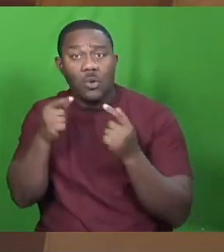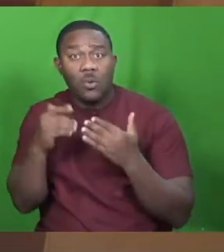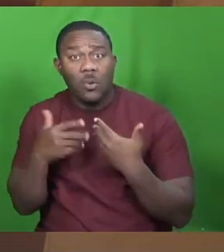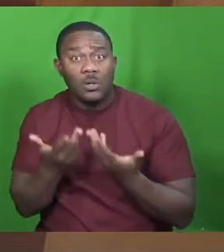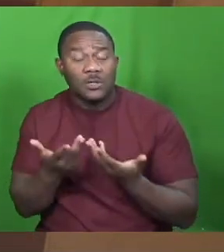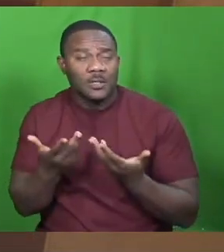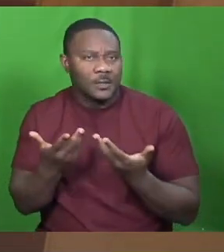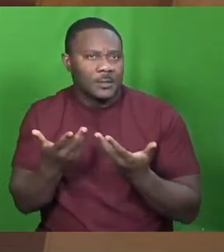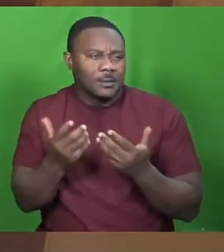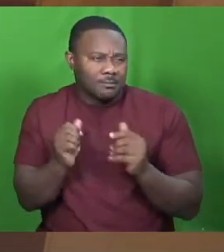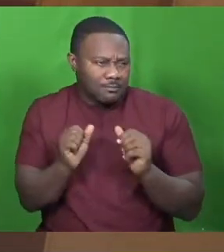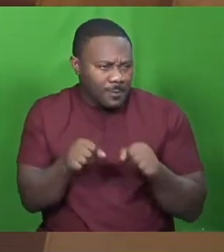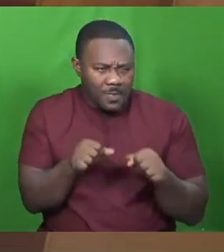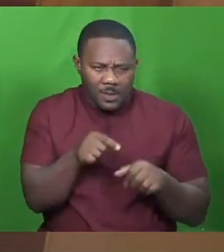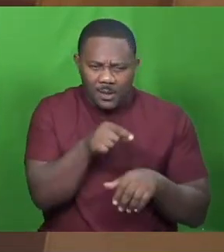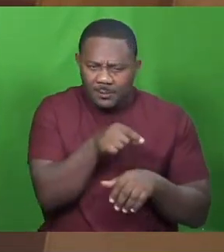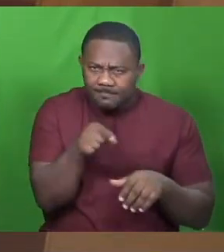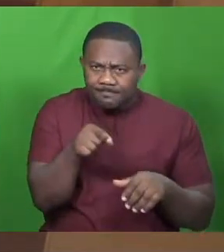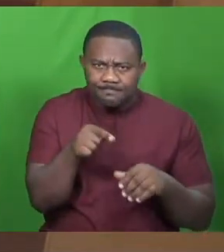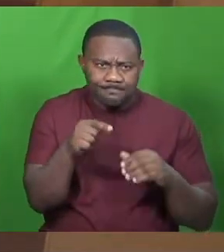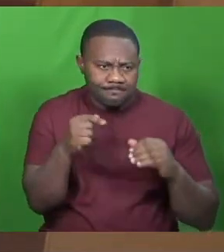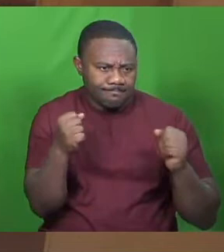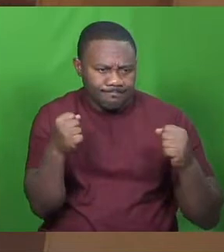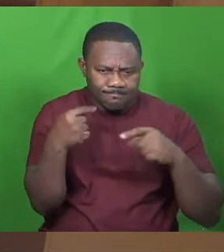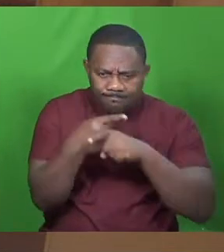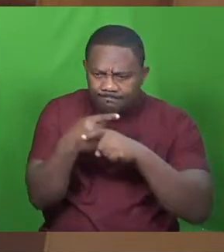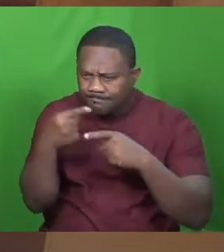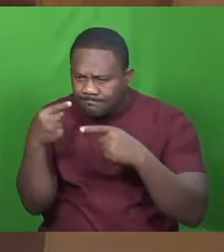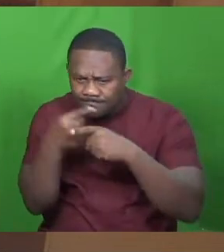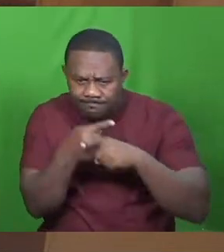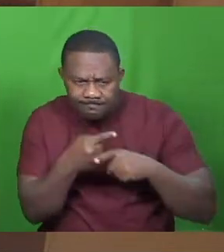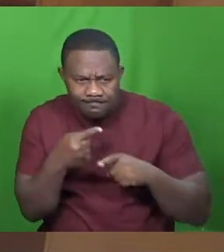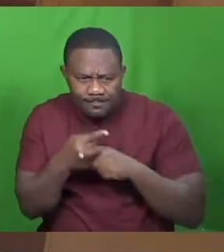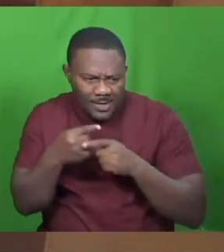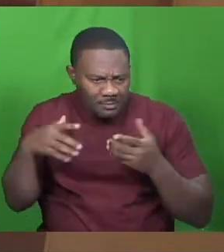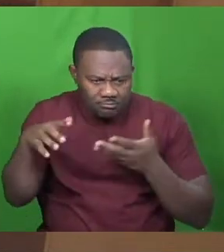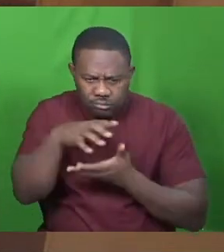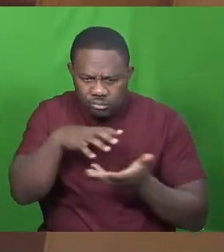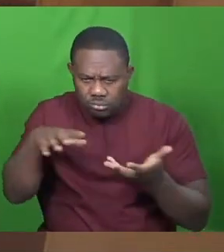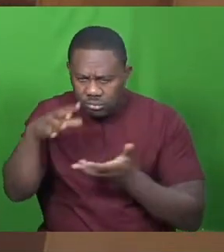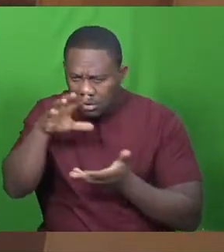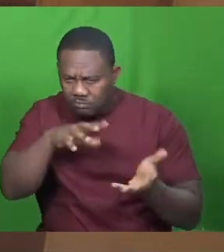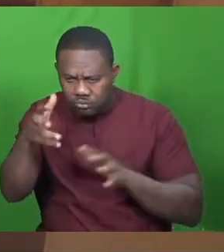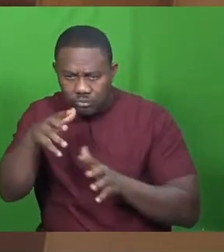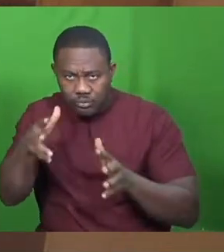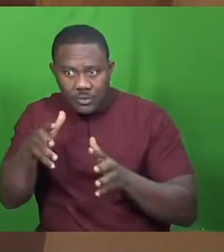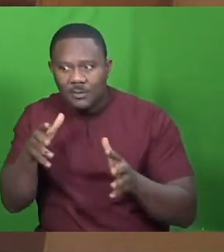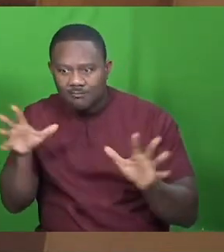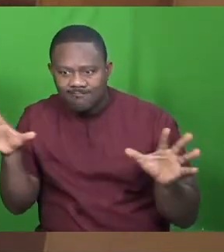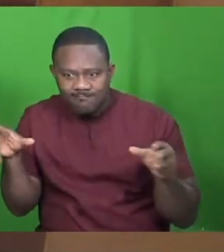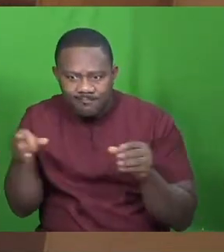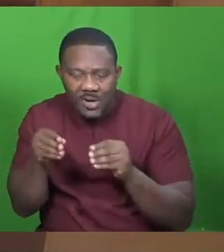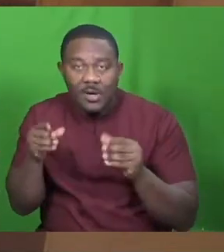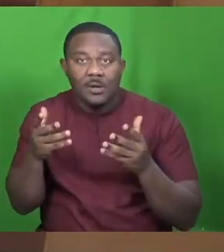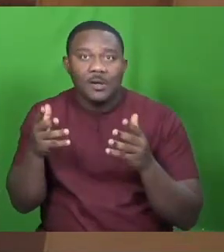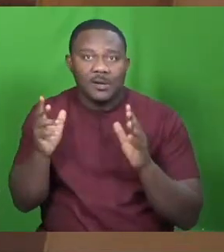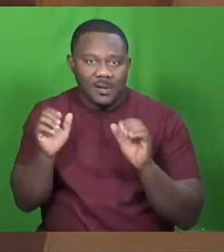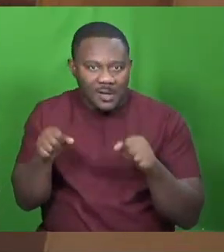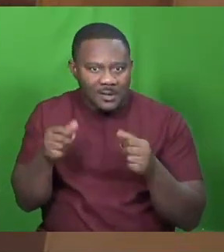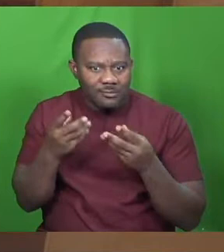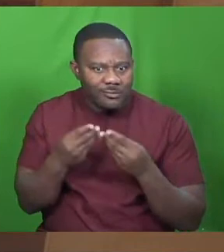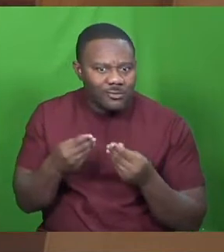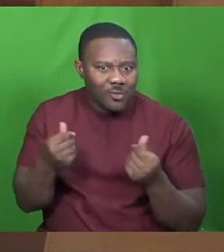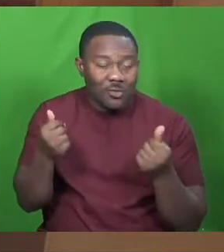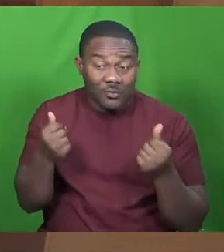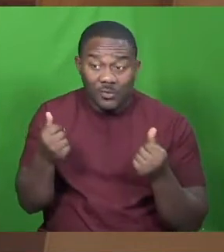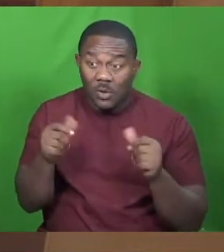also seeks to promote effective and efficient integrated border management to serve as a catalyst for development